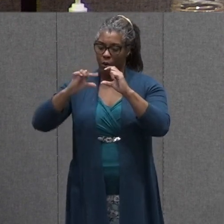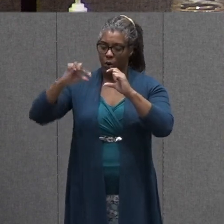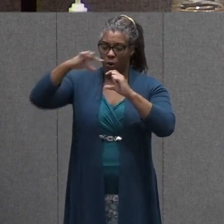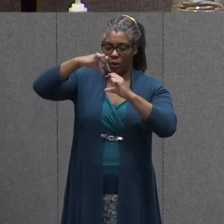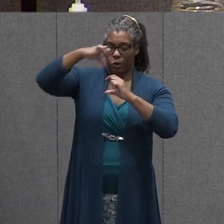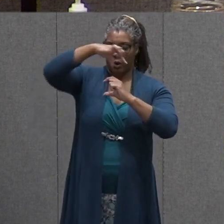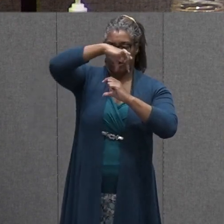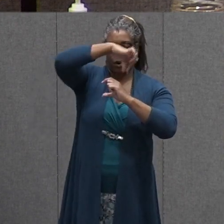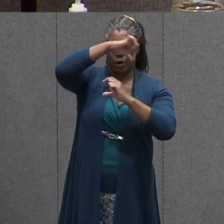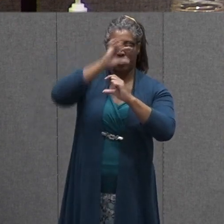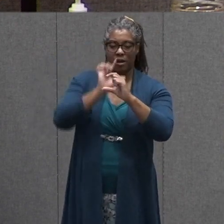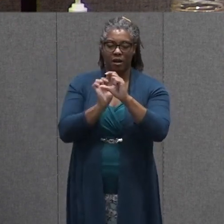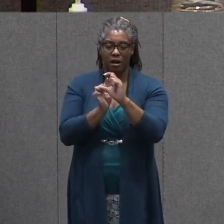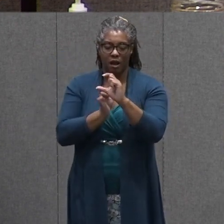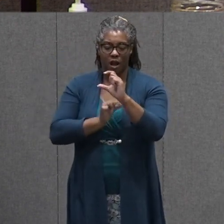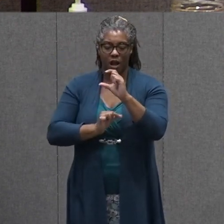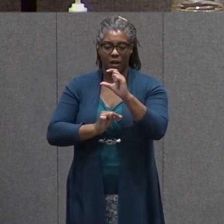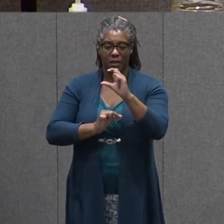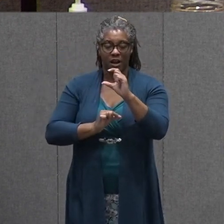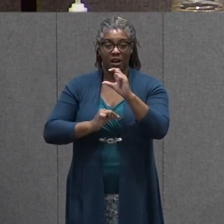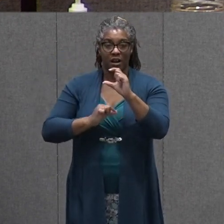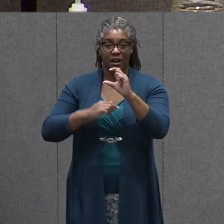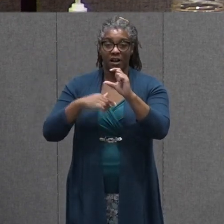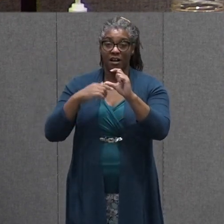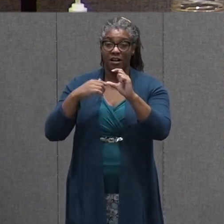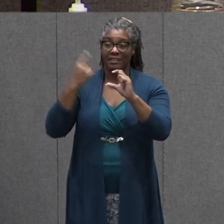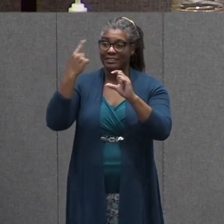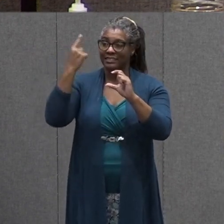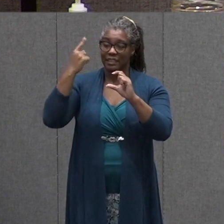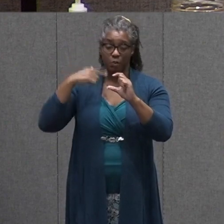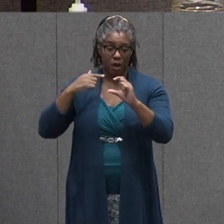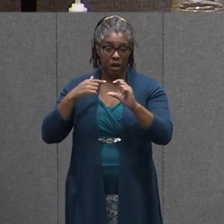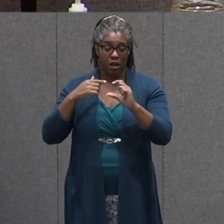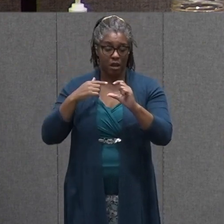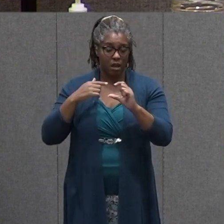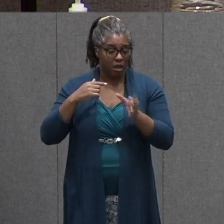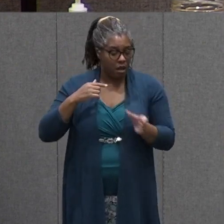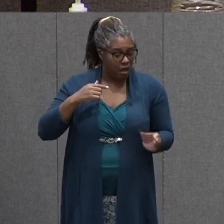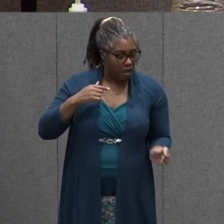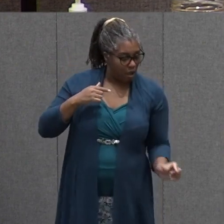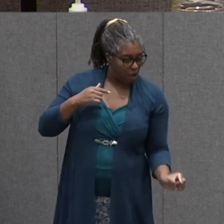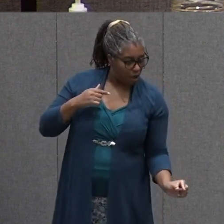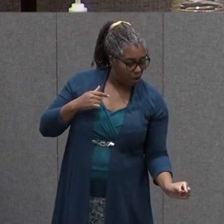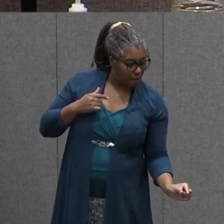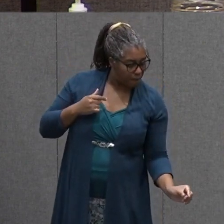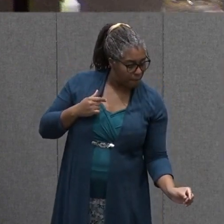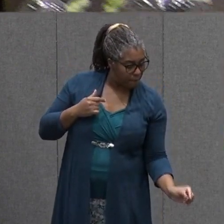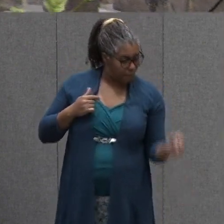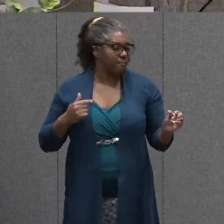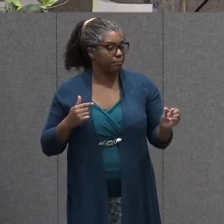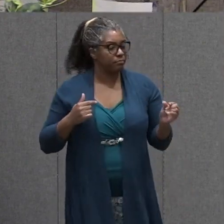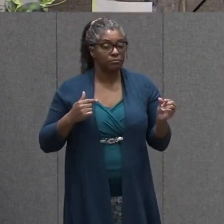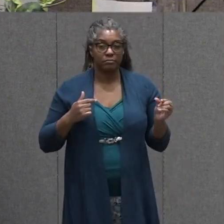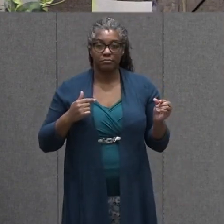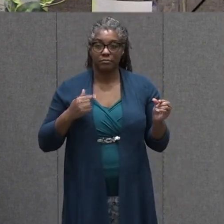Carl is he not only wrote the book, he also illustrated the story. So that's pretty